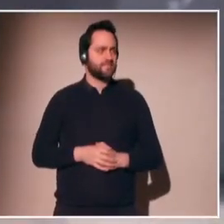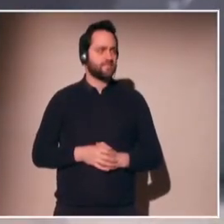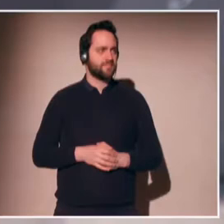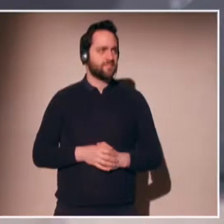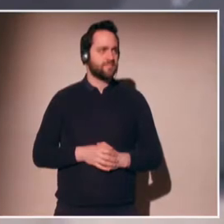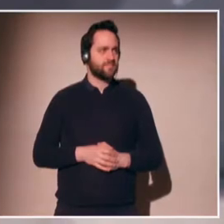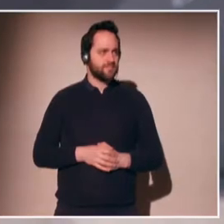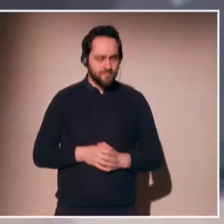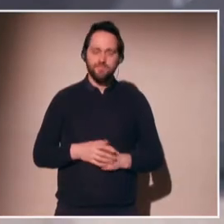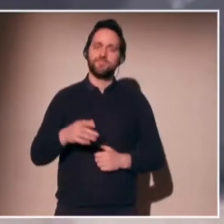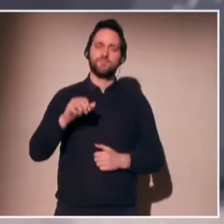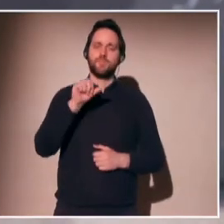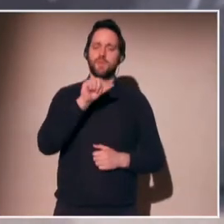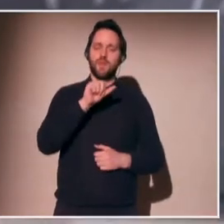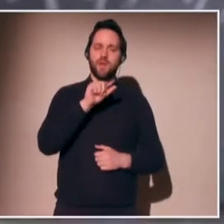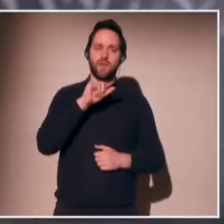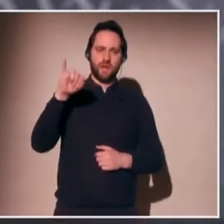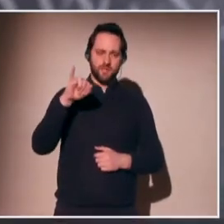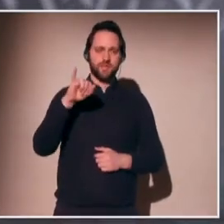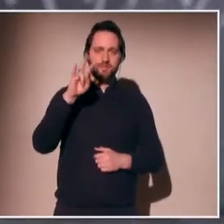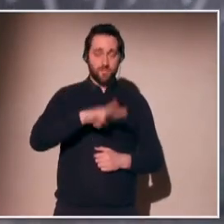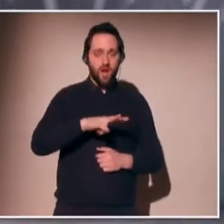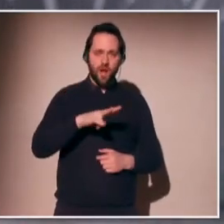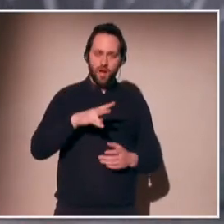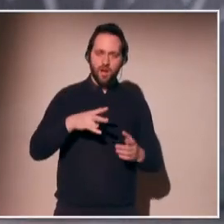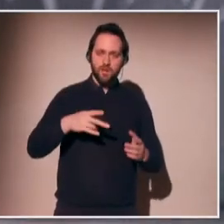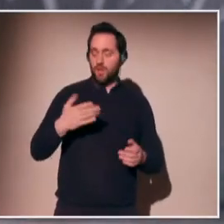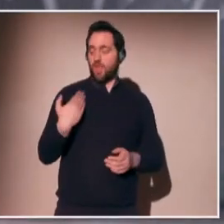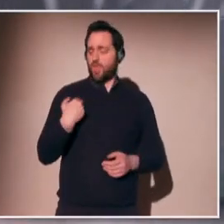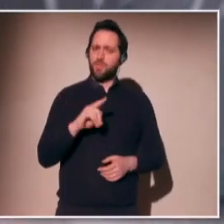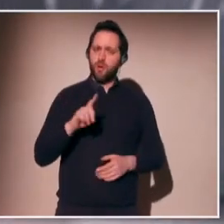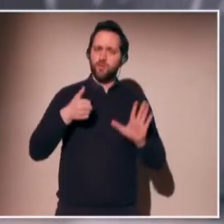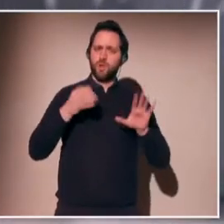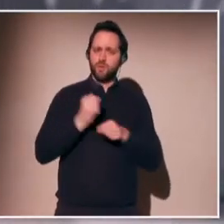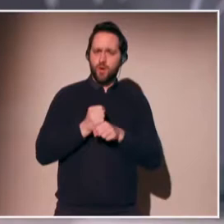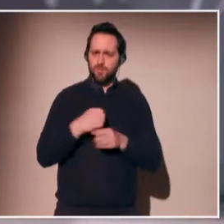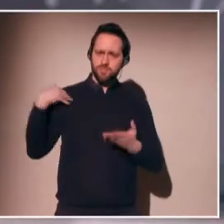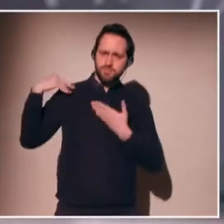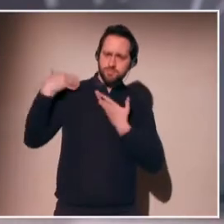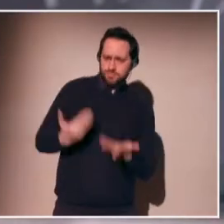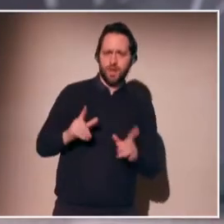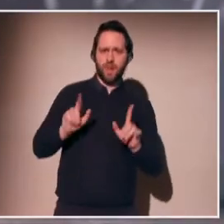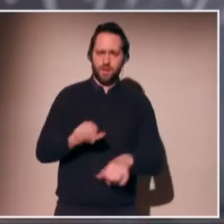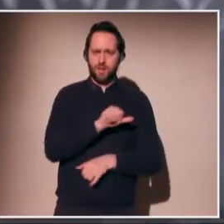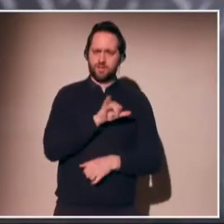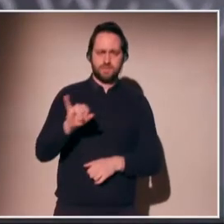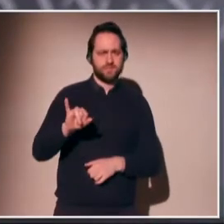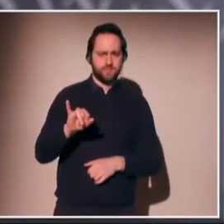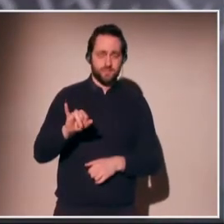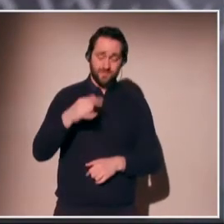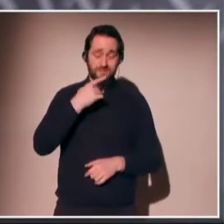original definition, which is still the dreams of many of us in AI research, is the quest for